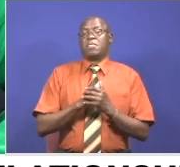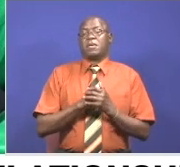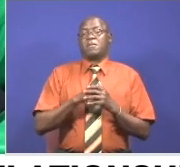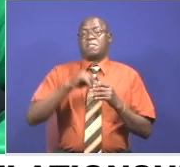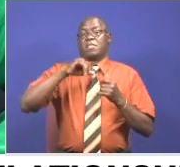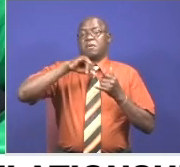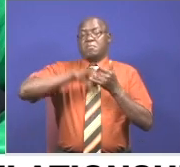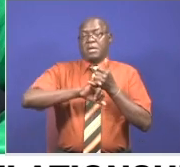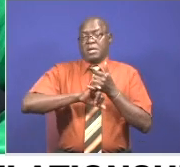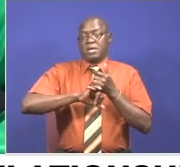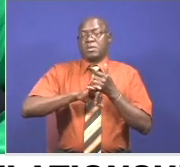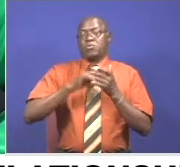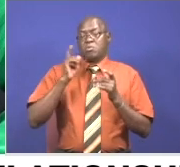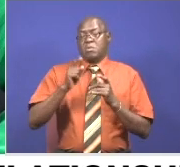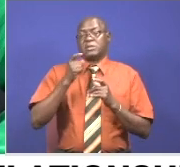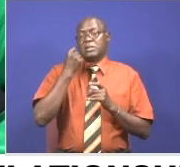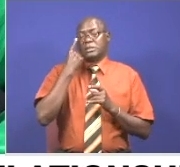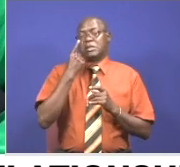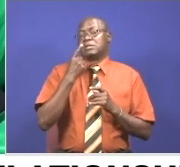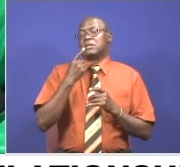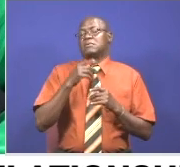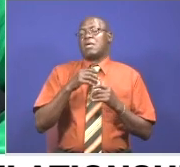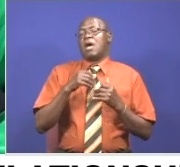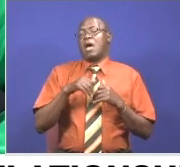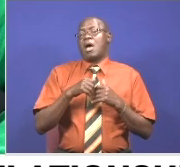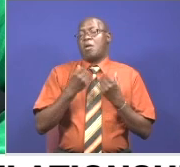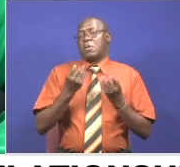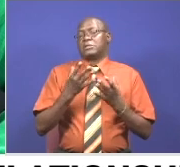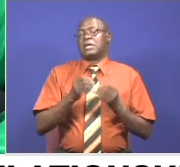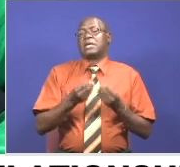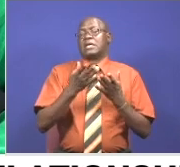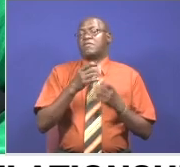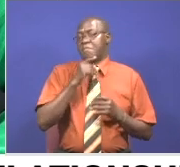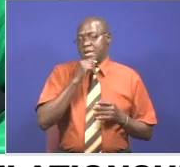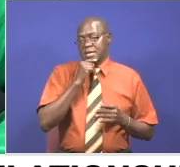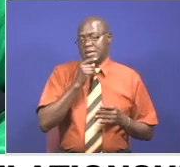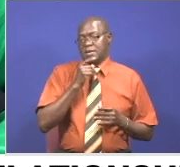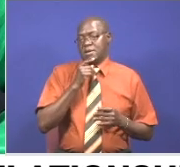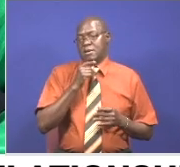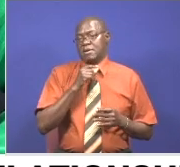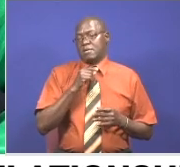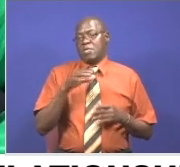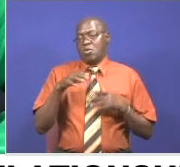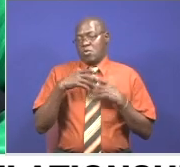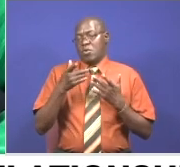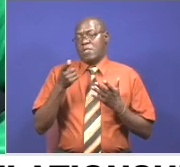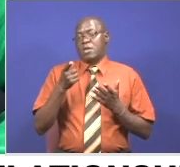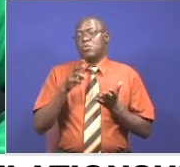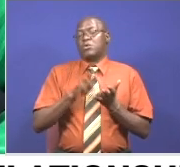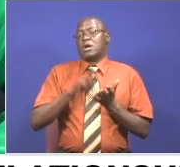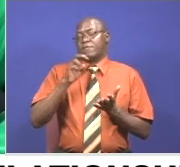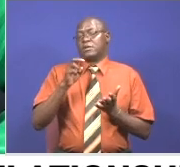much you can give out and how much support you can give to a man, because otherwise you'll be taken for granted. As I said